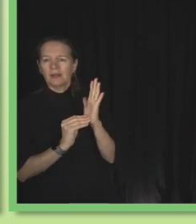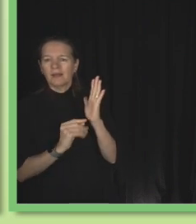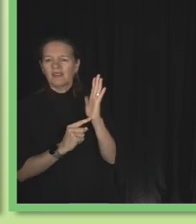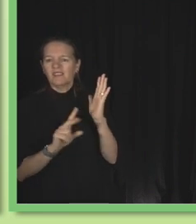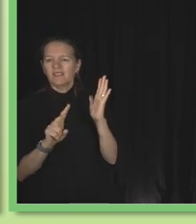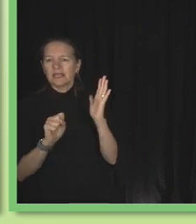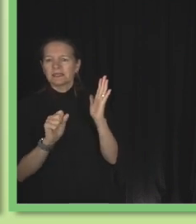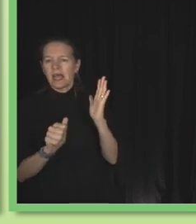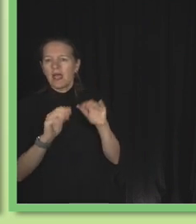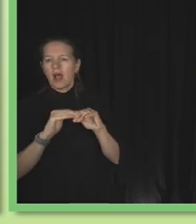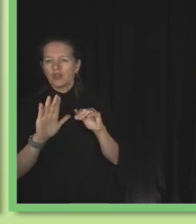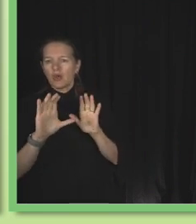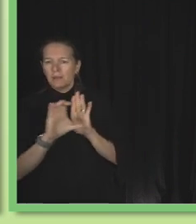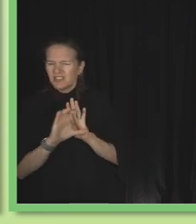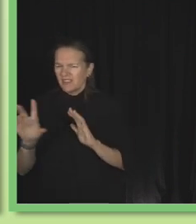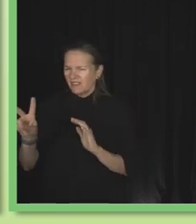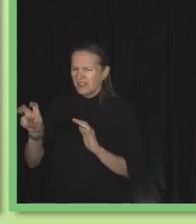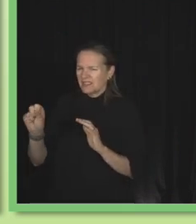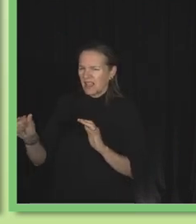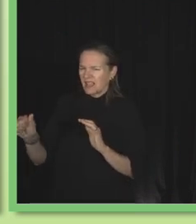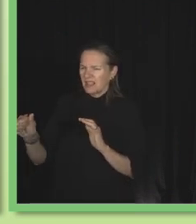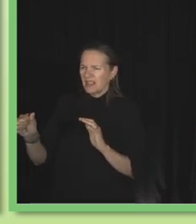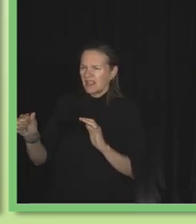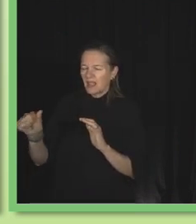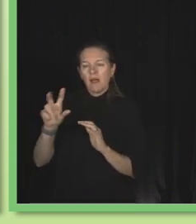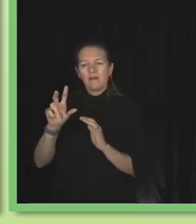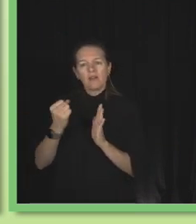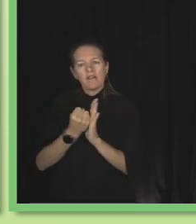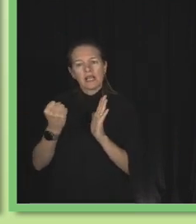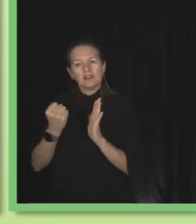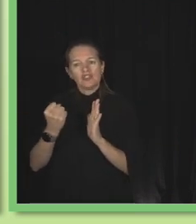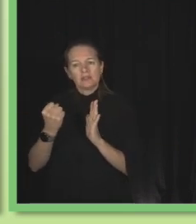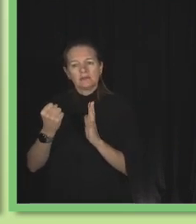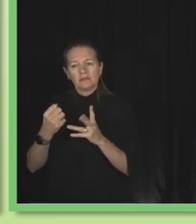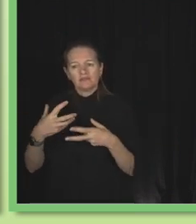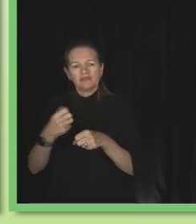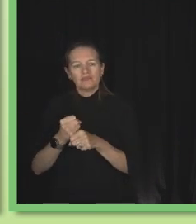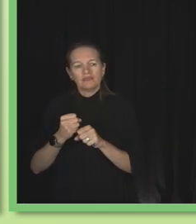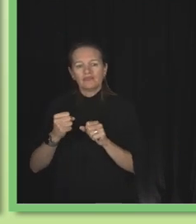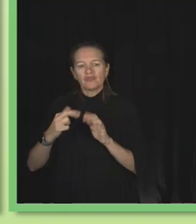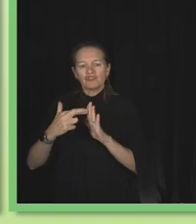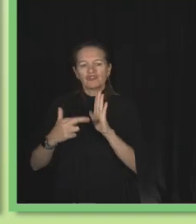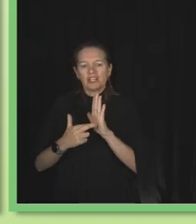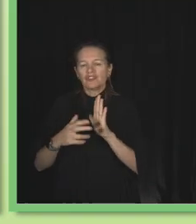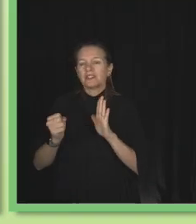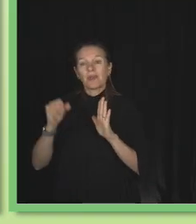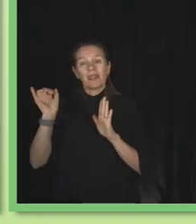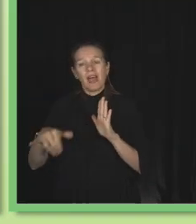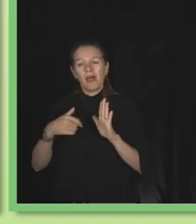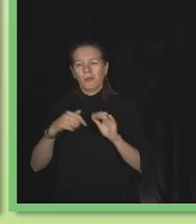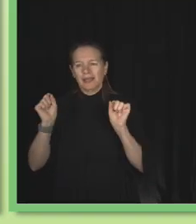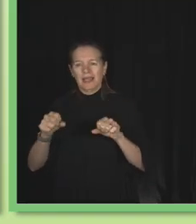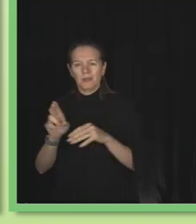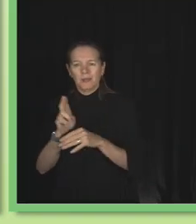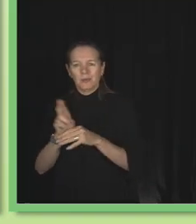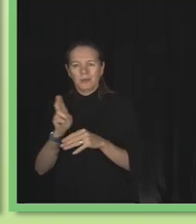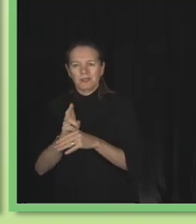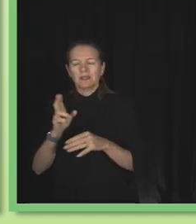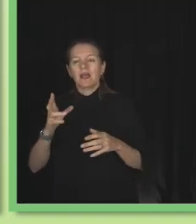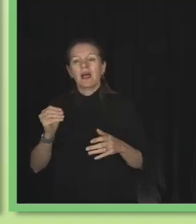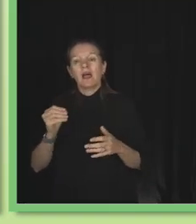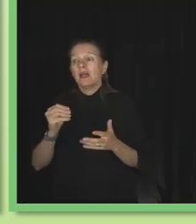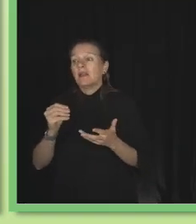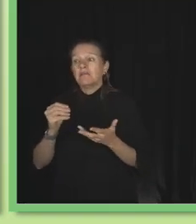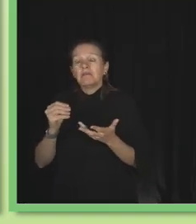to your image. A VSA? Right, verification summary attestation. It's a type of statement that we can use to let our cluster know that we've done